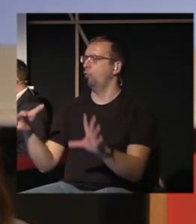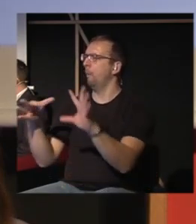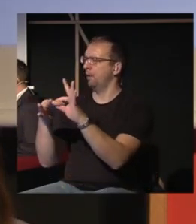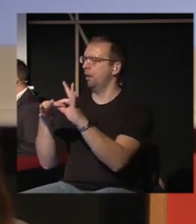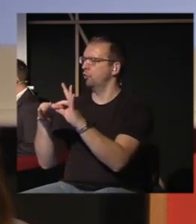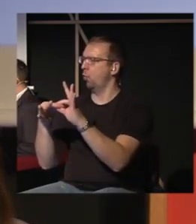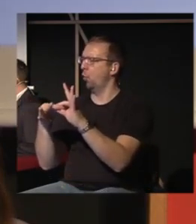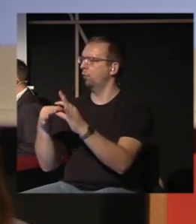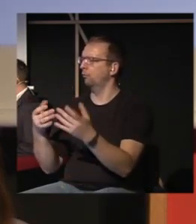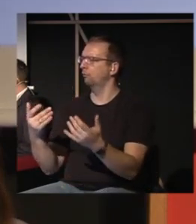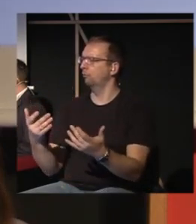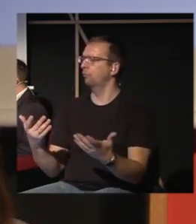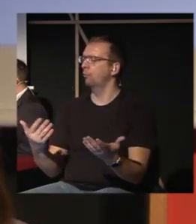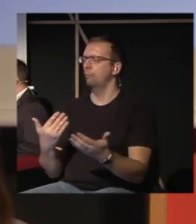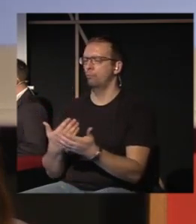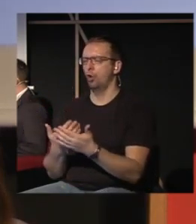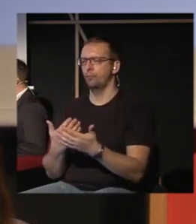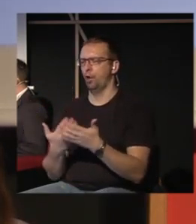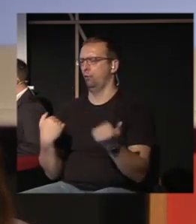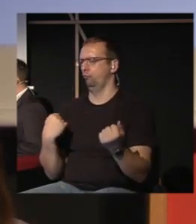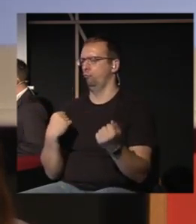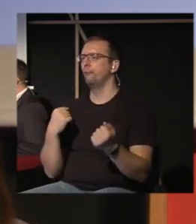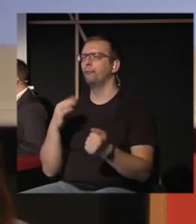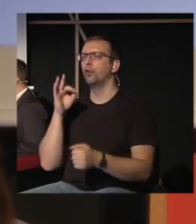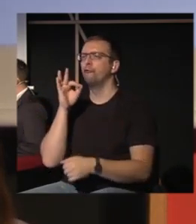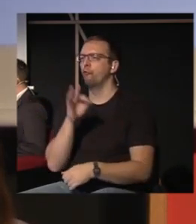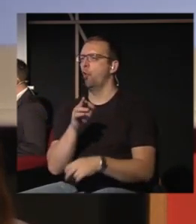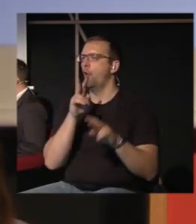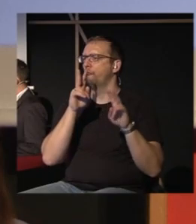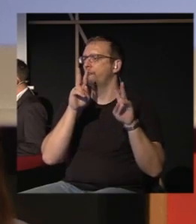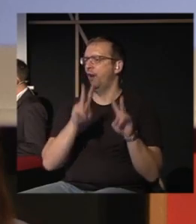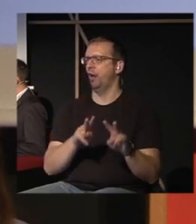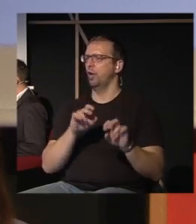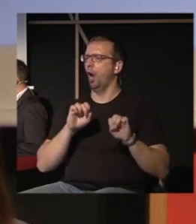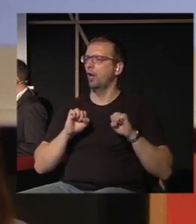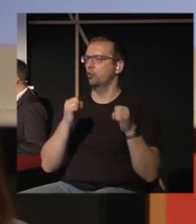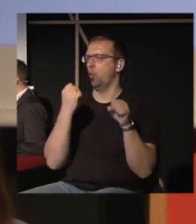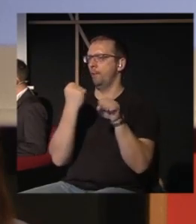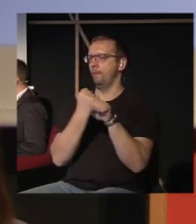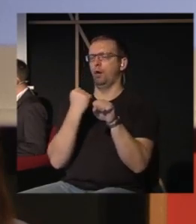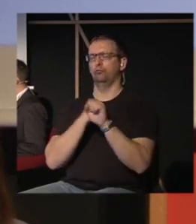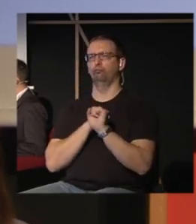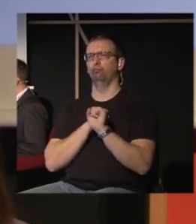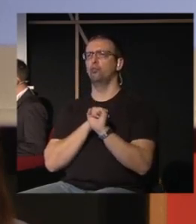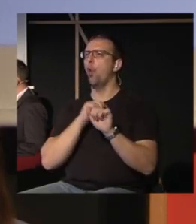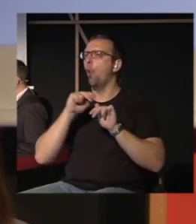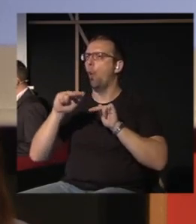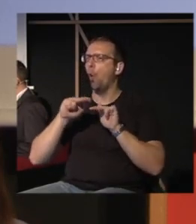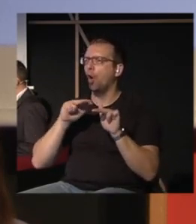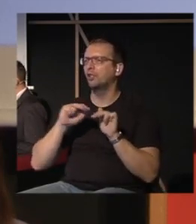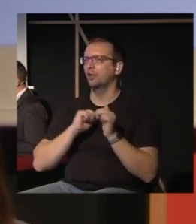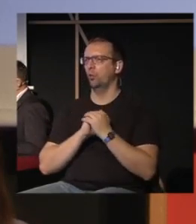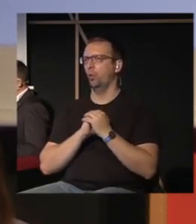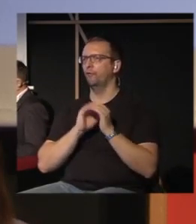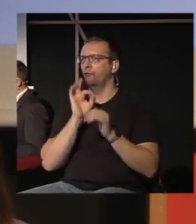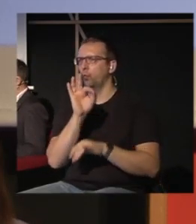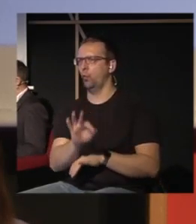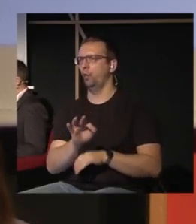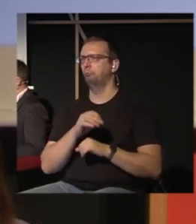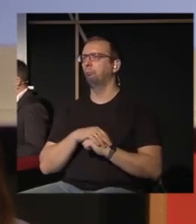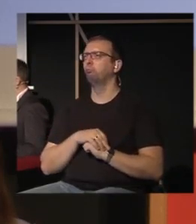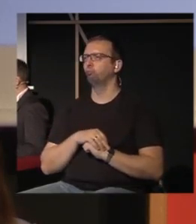disabled fans and disabled people, as well as connect that with first team players, communicate everything